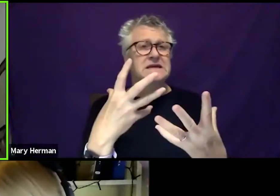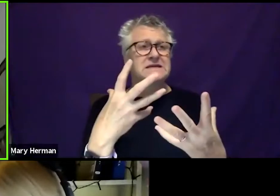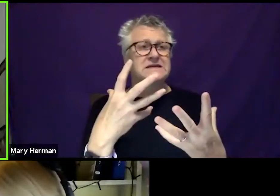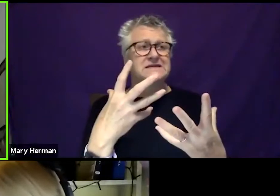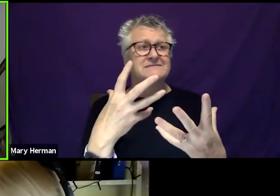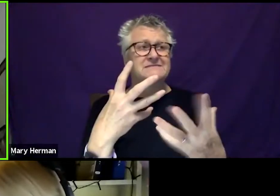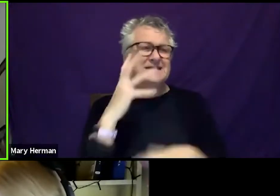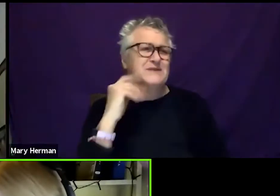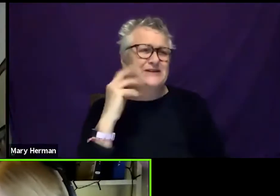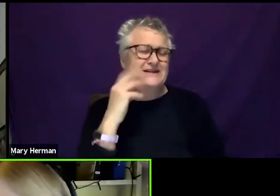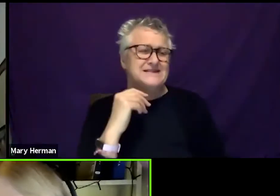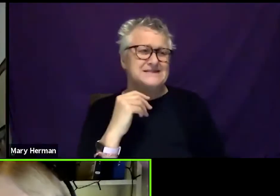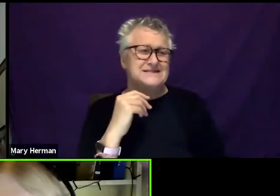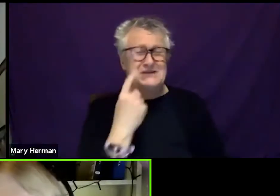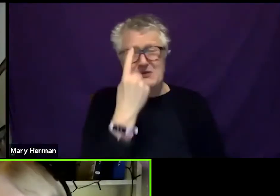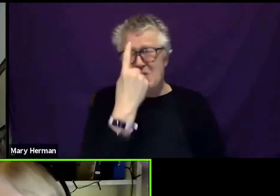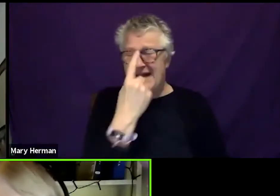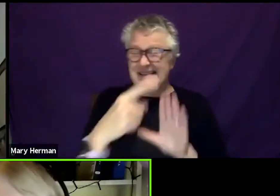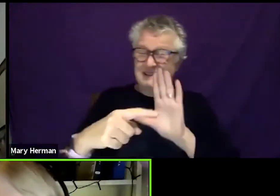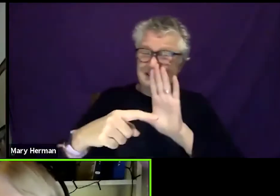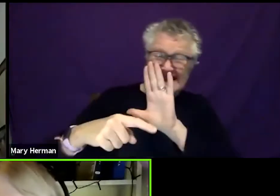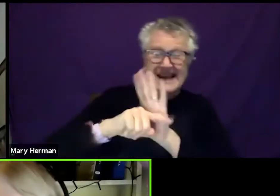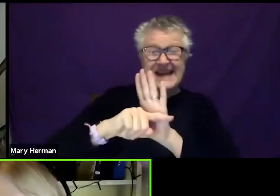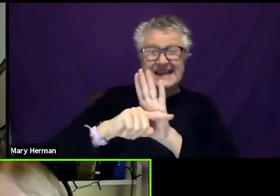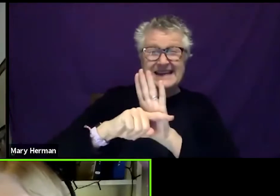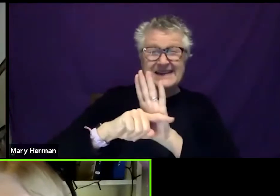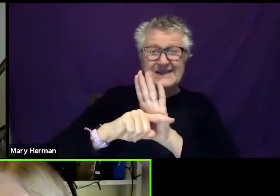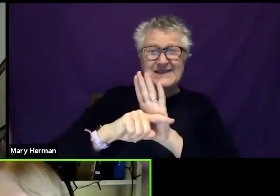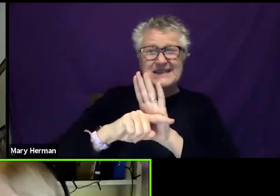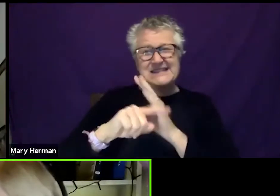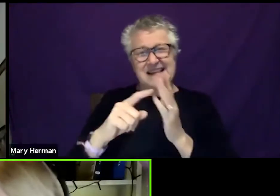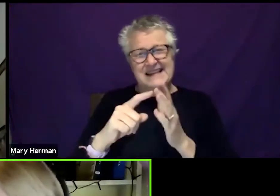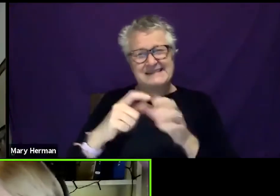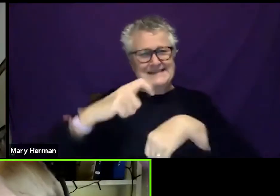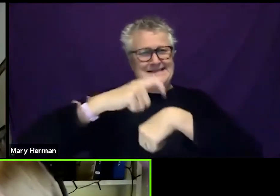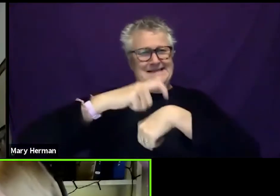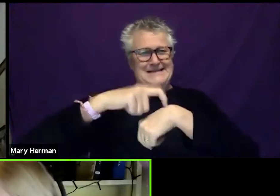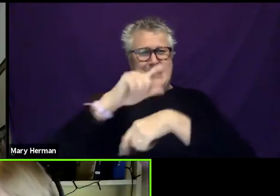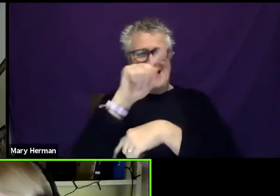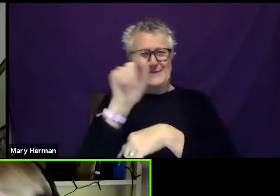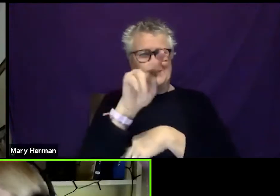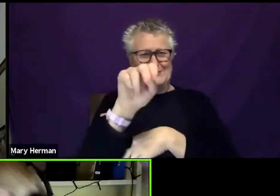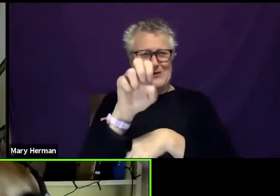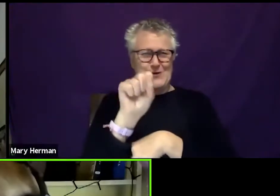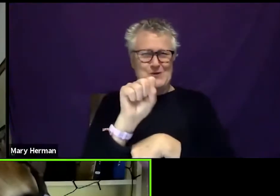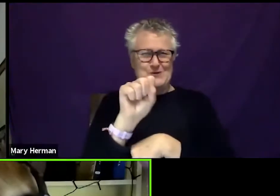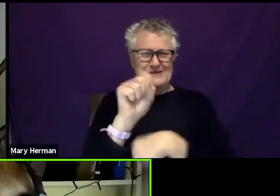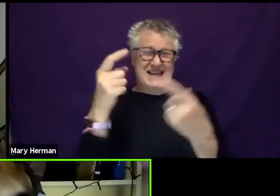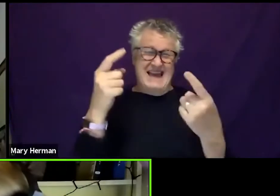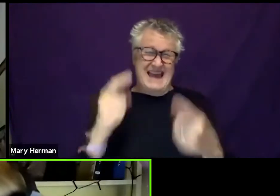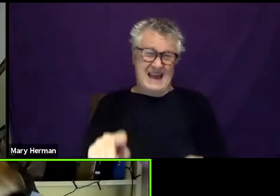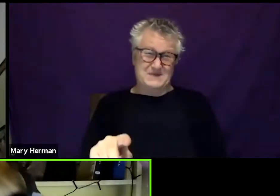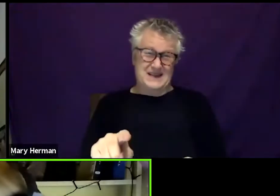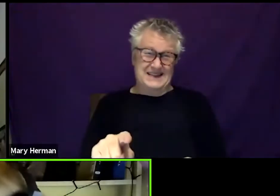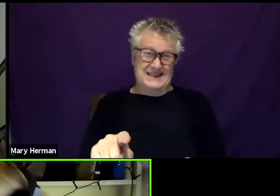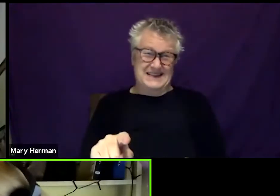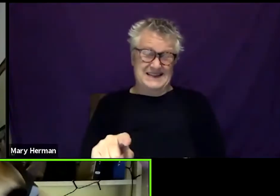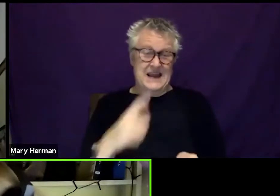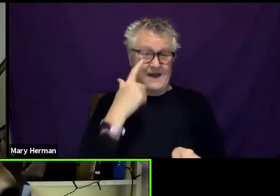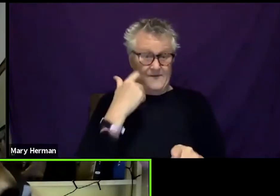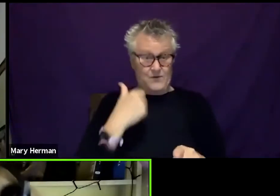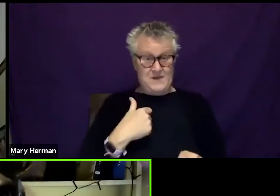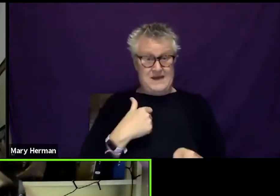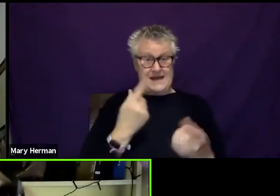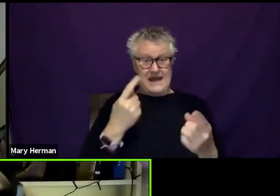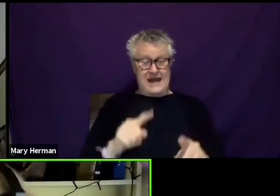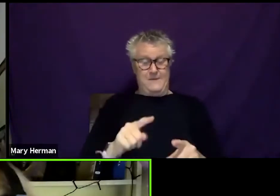and that it kind of happens mid-afternoon for the East Coast, and in the middle